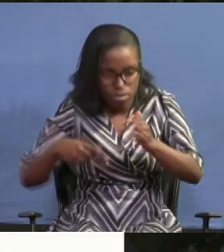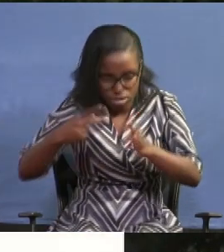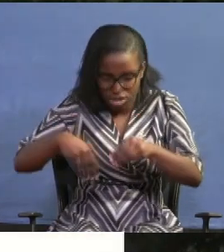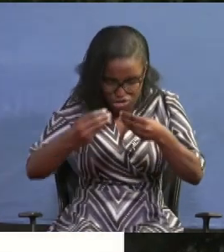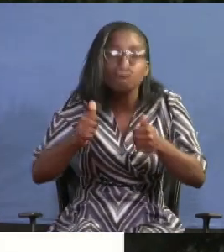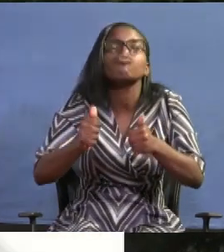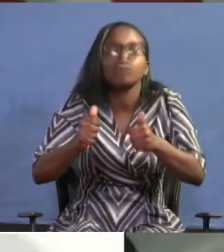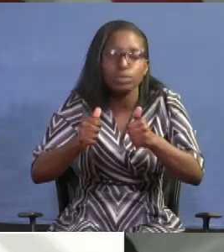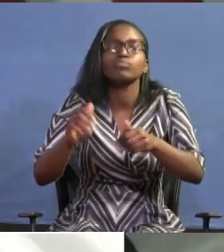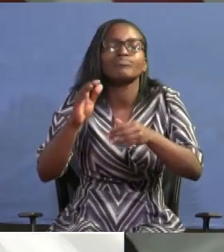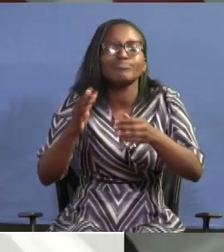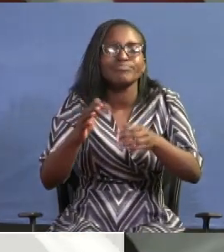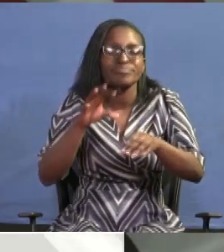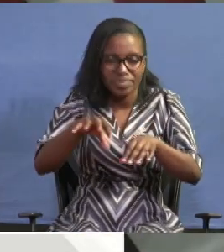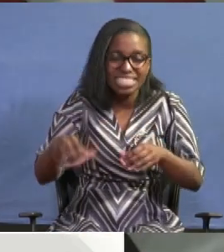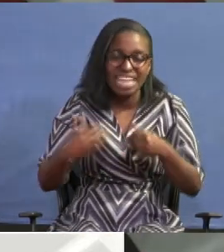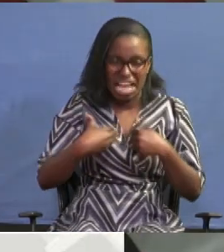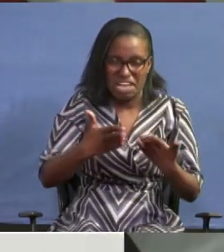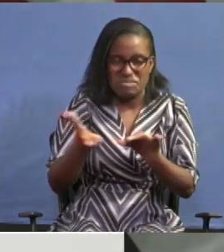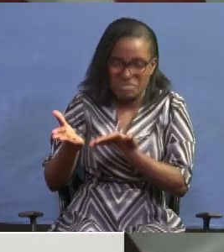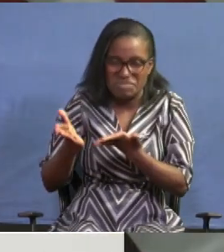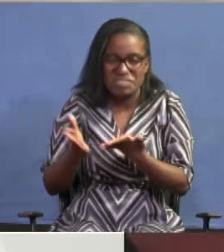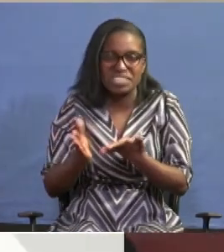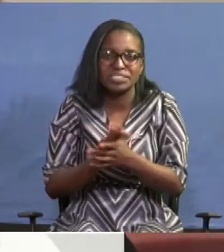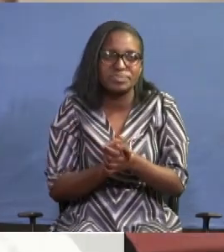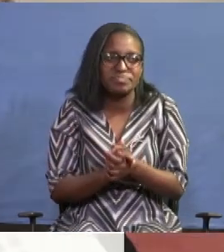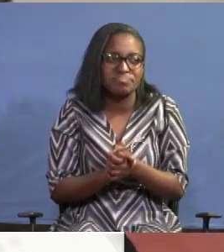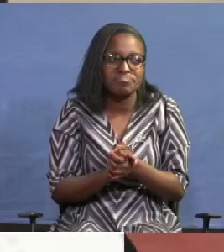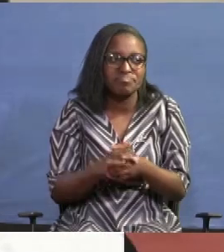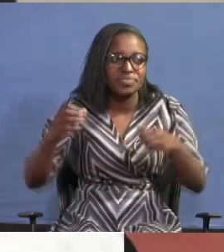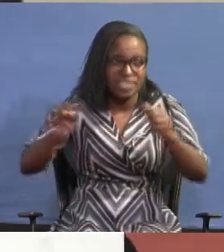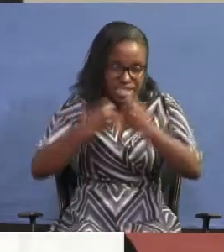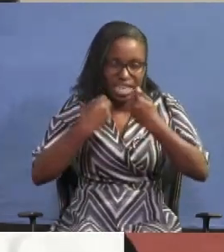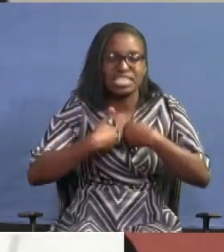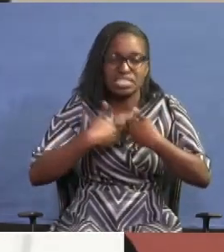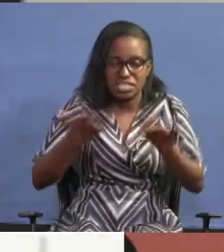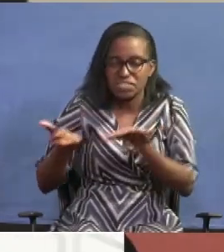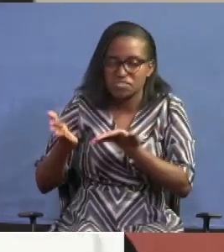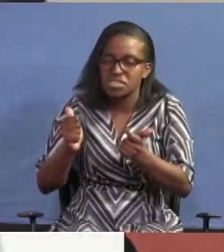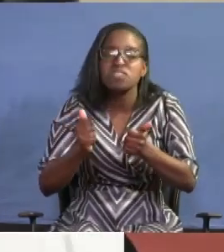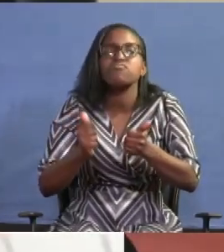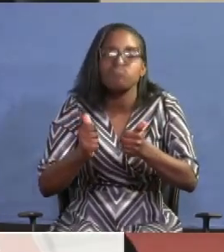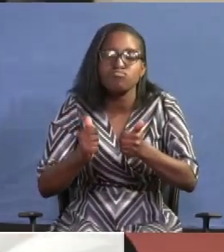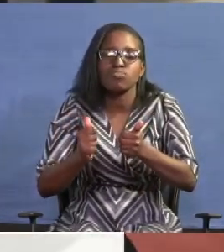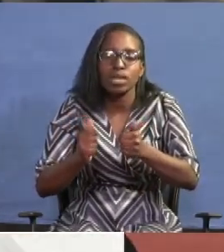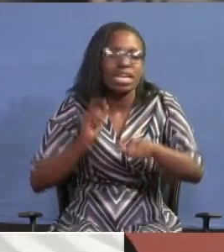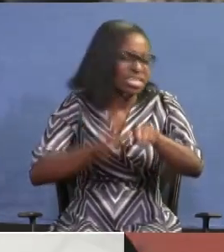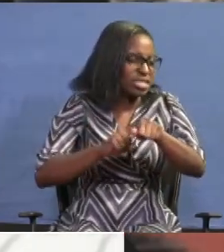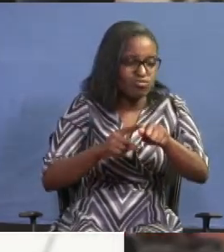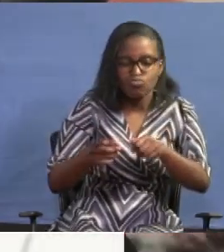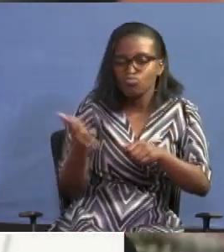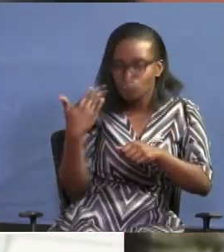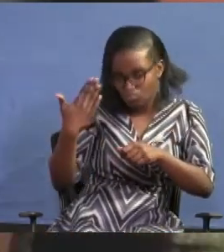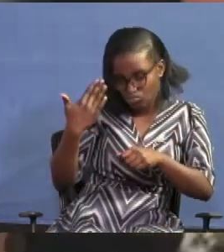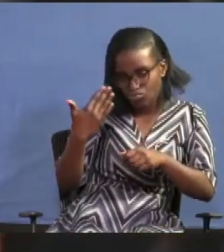the US market under Washington's African Growth and Opportunity Act. The avocado deal with Beijing was made last year when South Africa